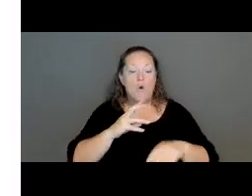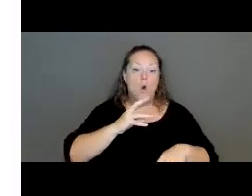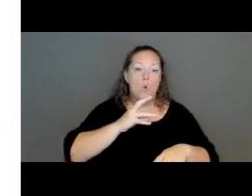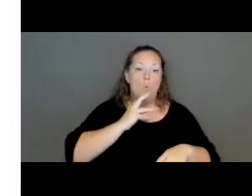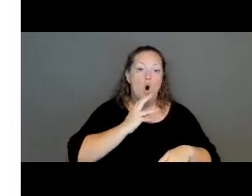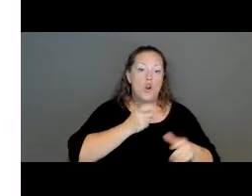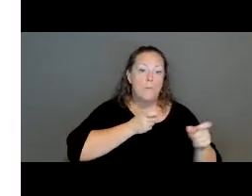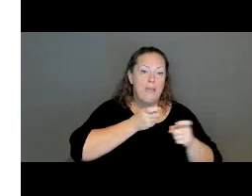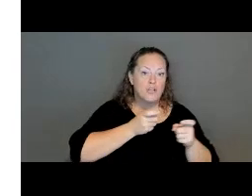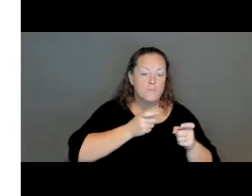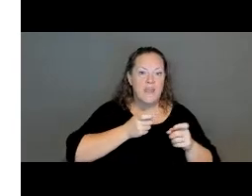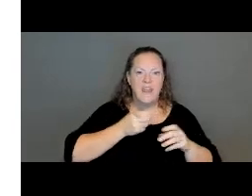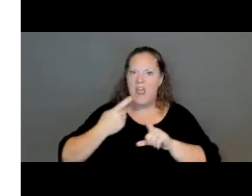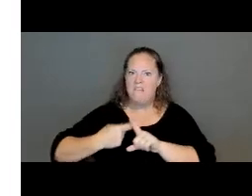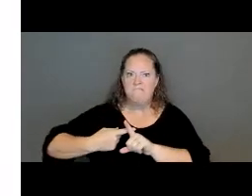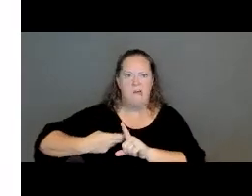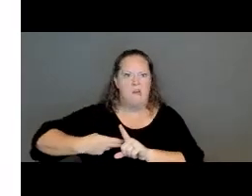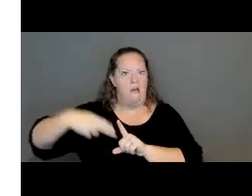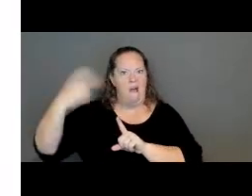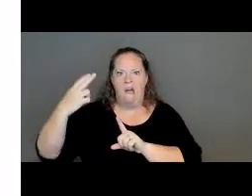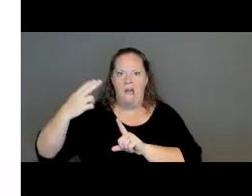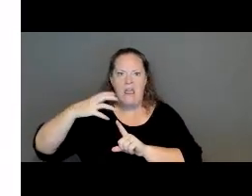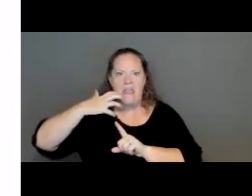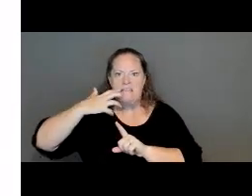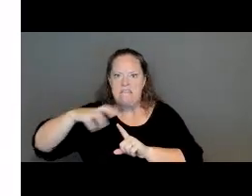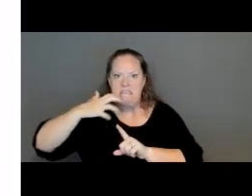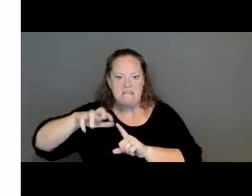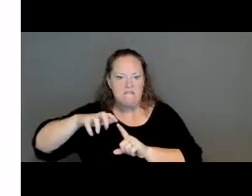and how can they manage that in their